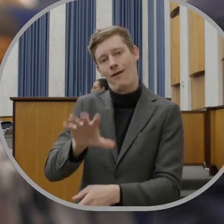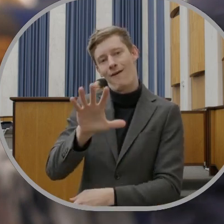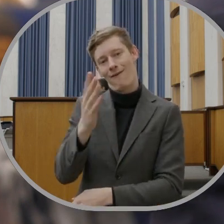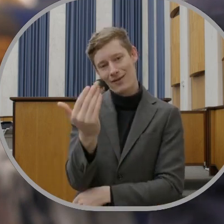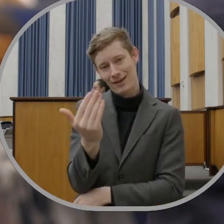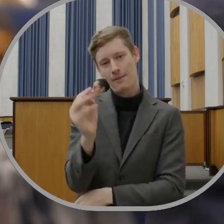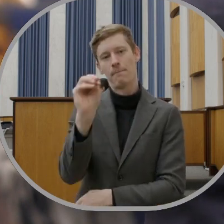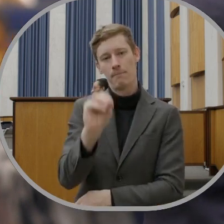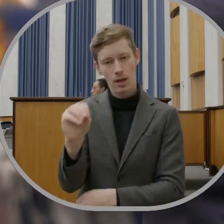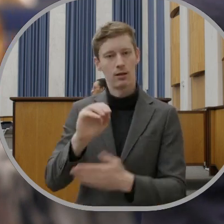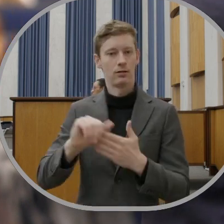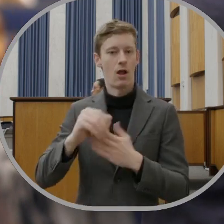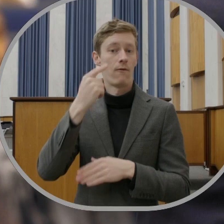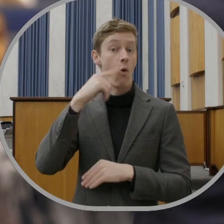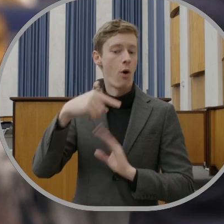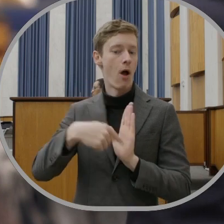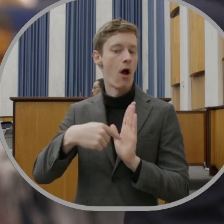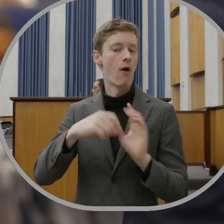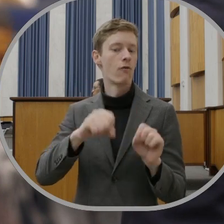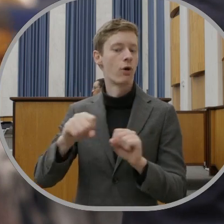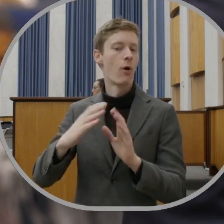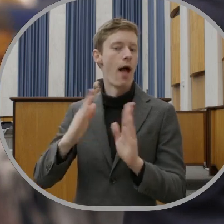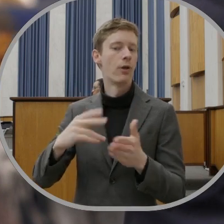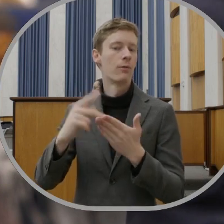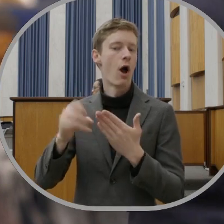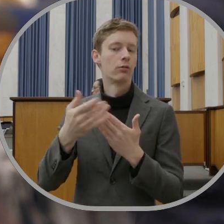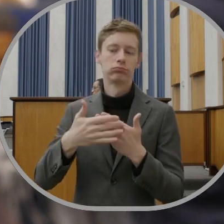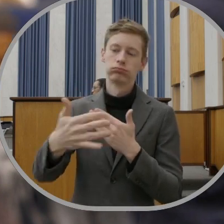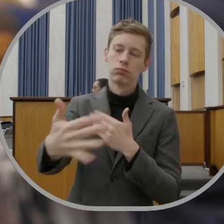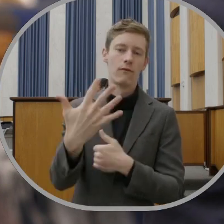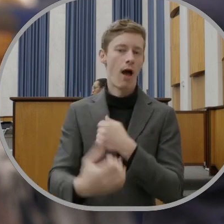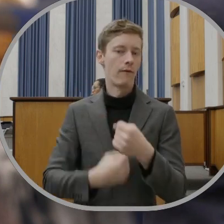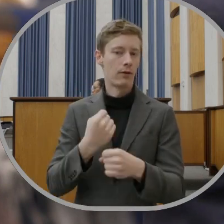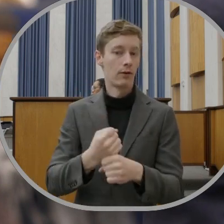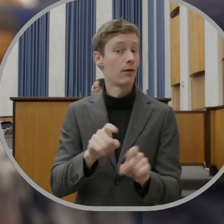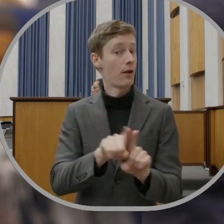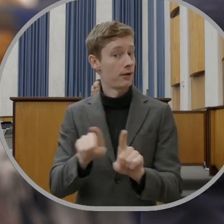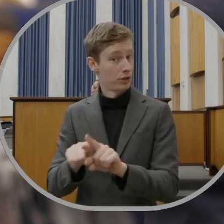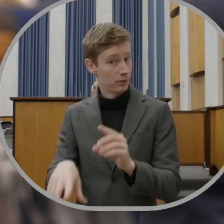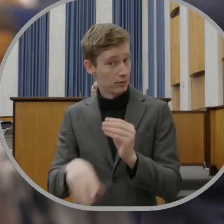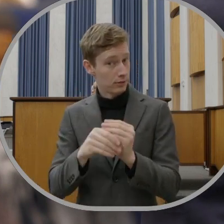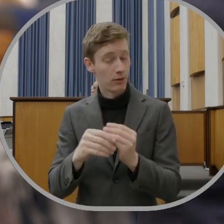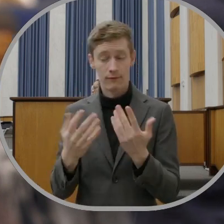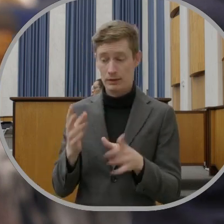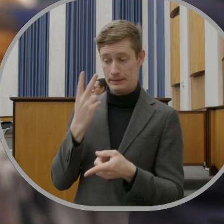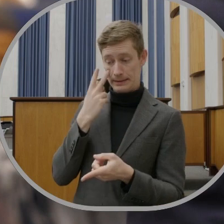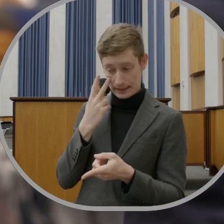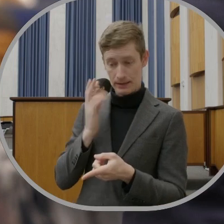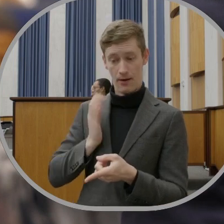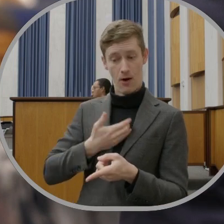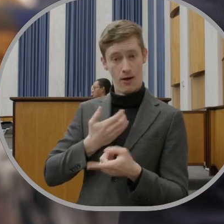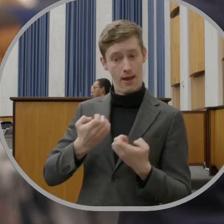million for affordable housing projects over 5 years. Additionally, after seeing our efforts,